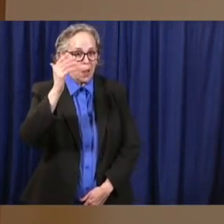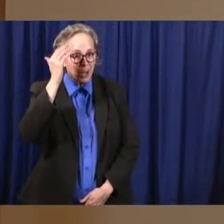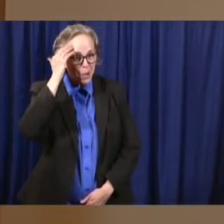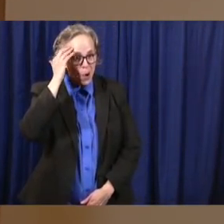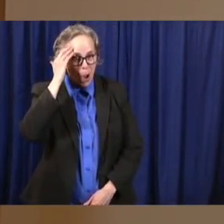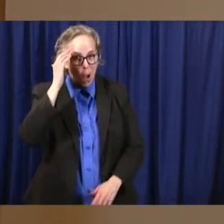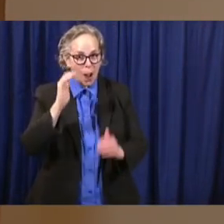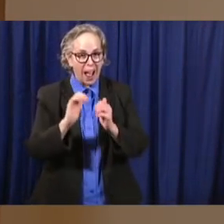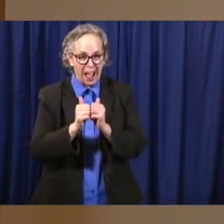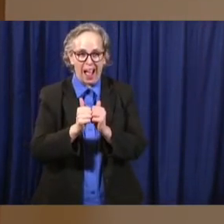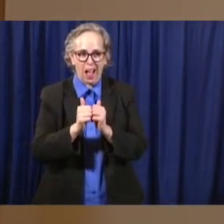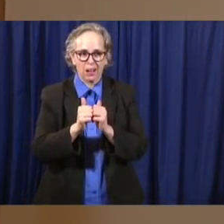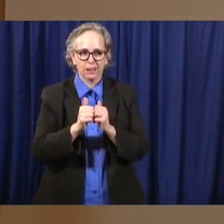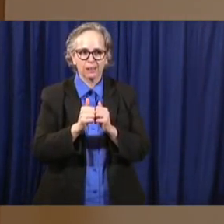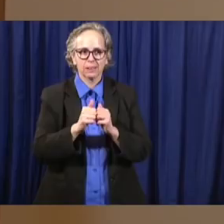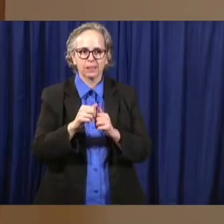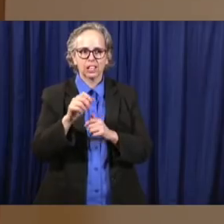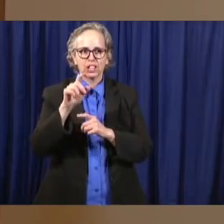levels we're at now.